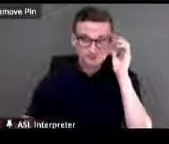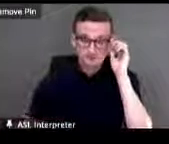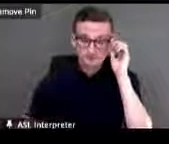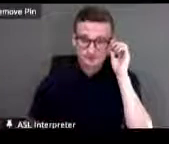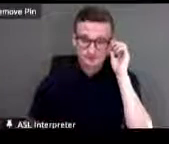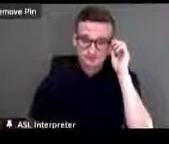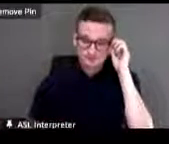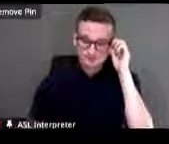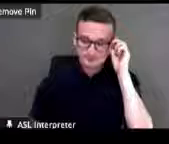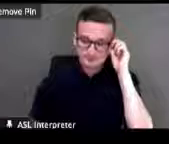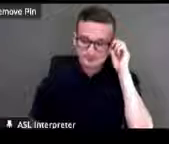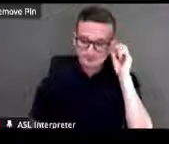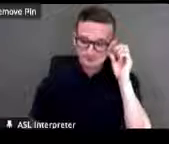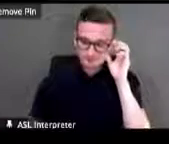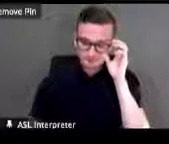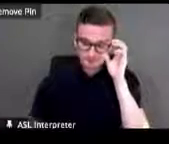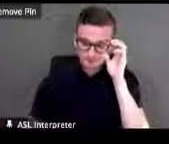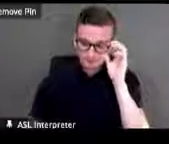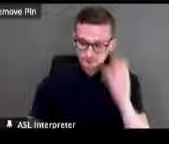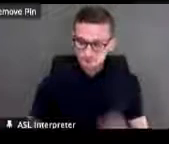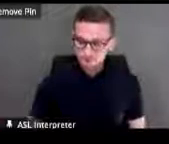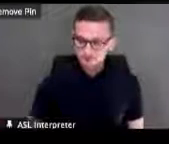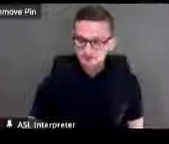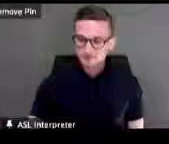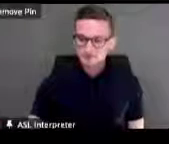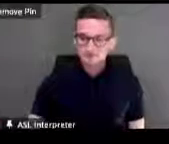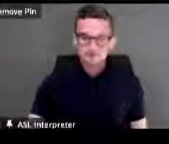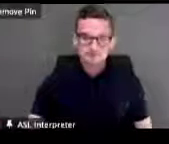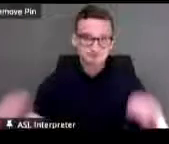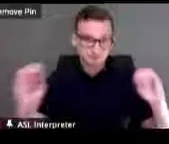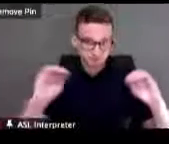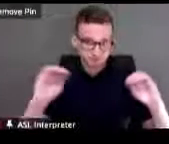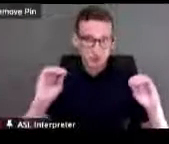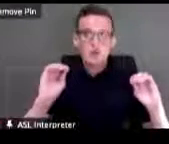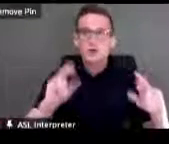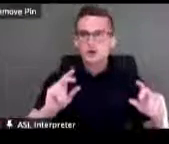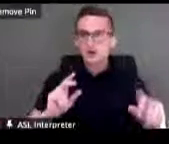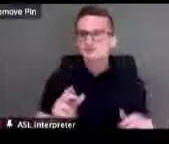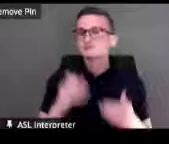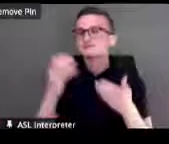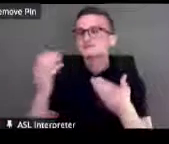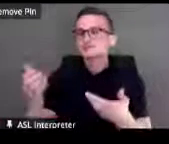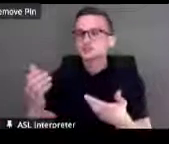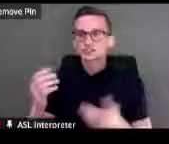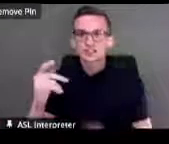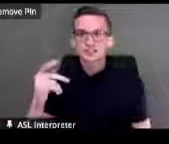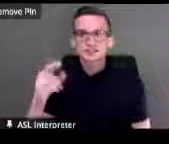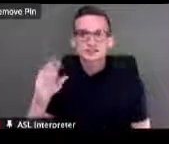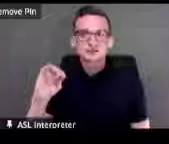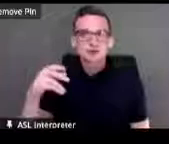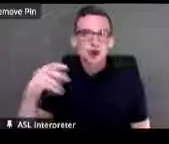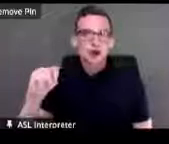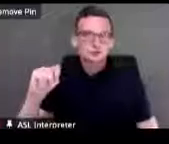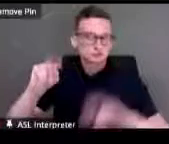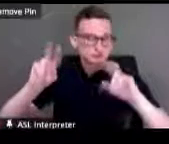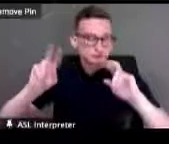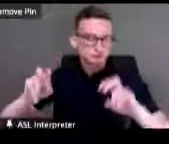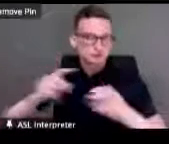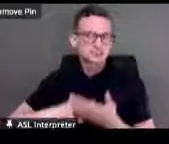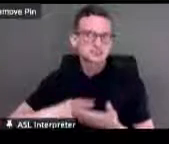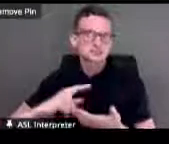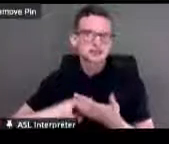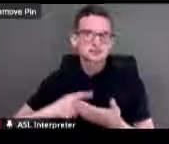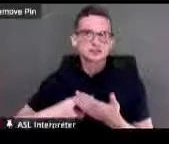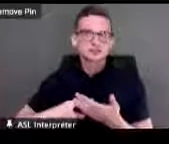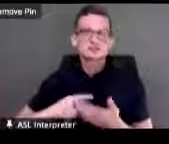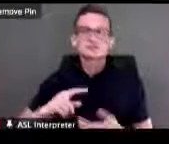All right, well, let me share this suggested prompt. So would anybody be willing to